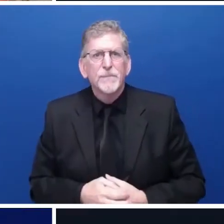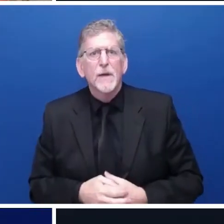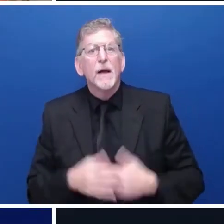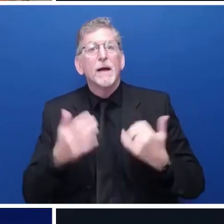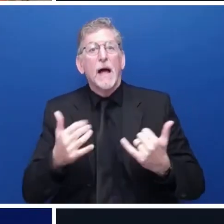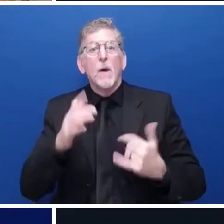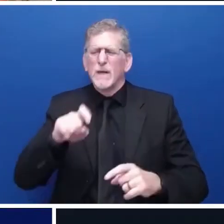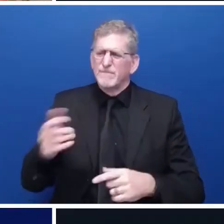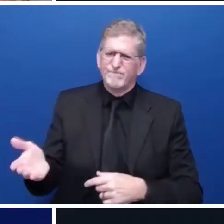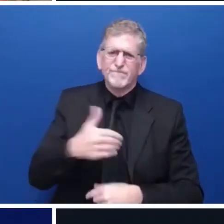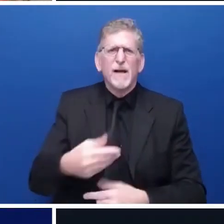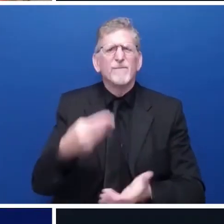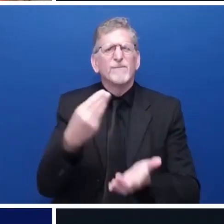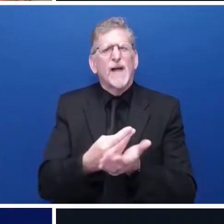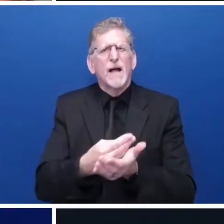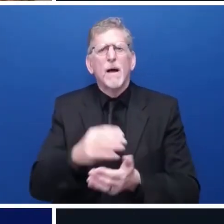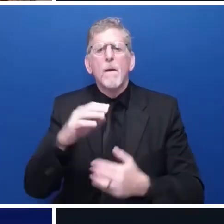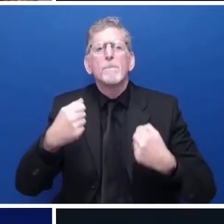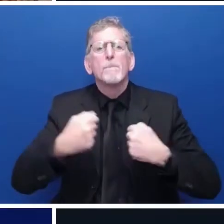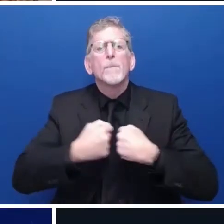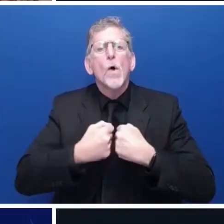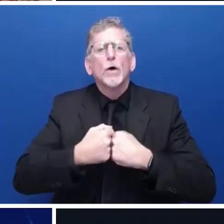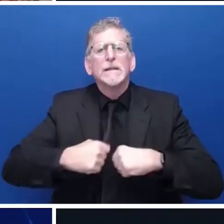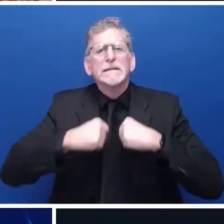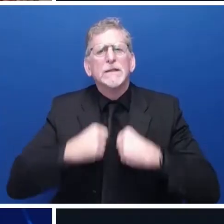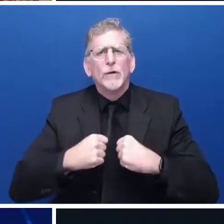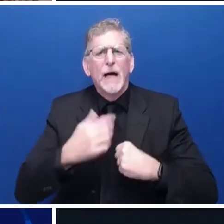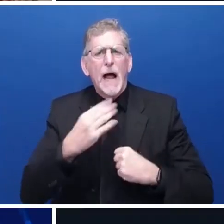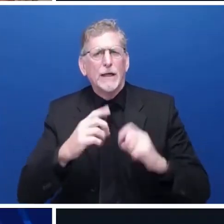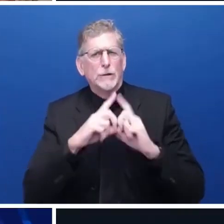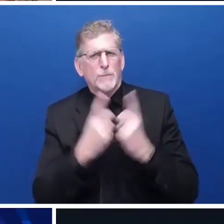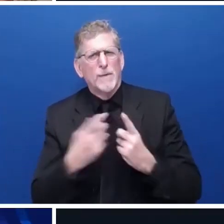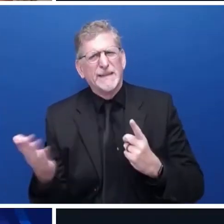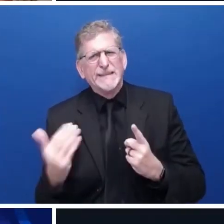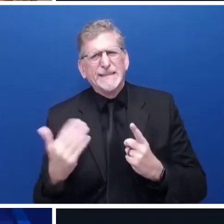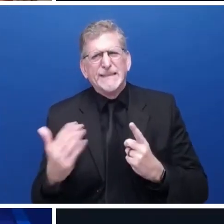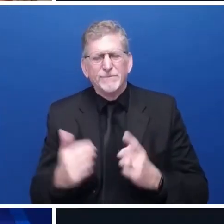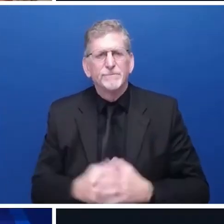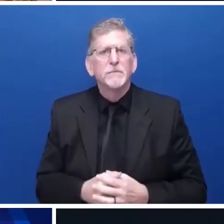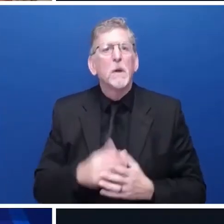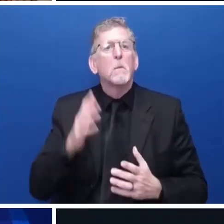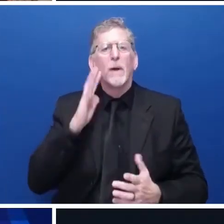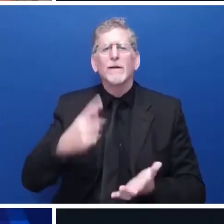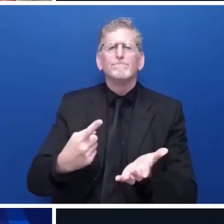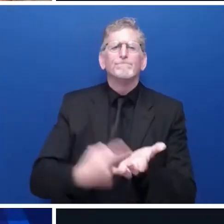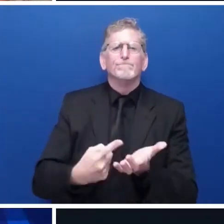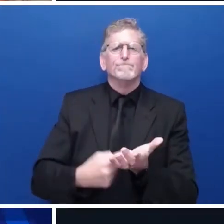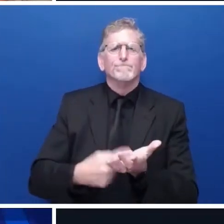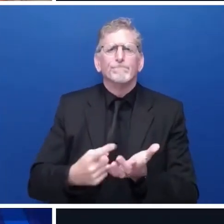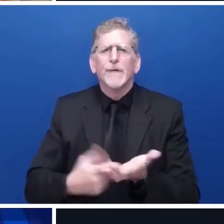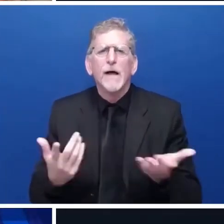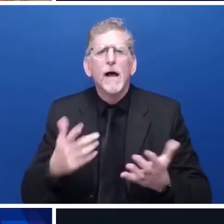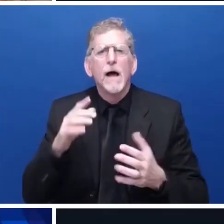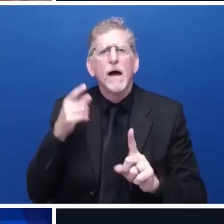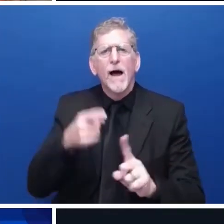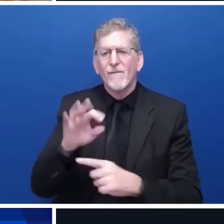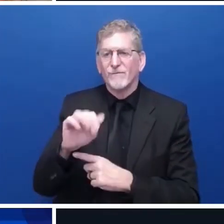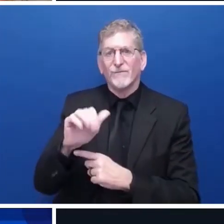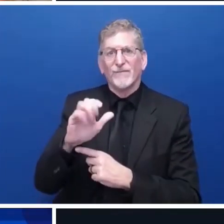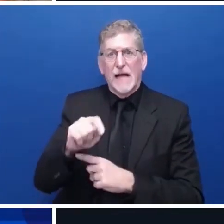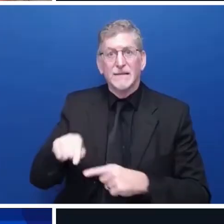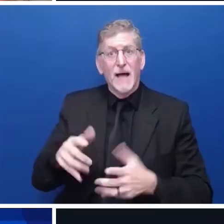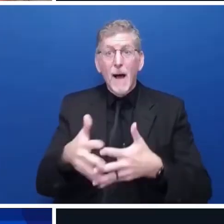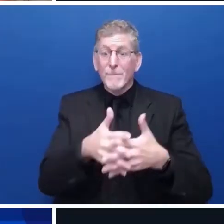that this is America's 250th anniversary, saying that the revolution that began in 1776 has not ended and it